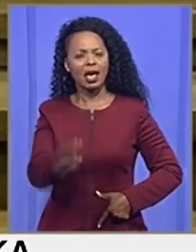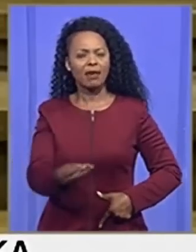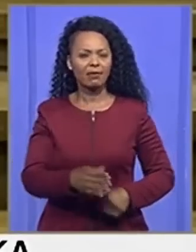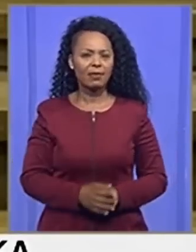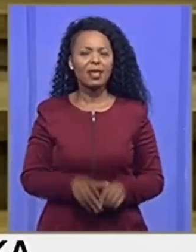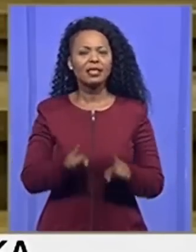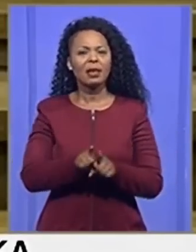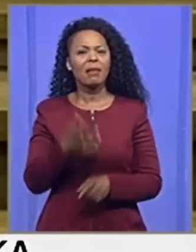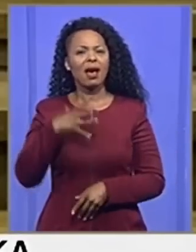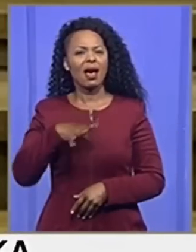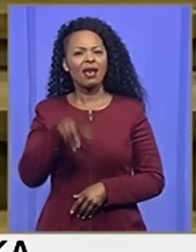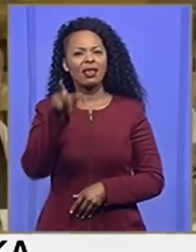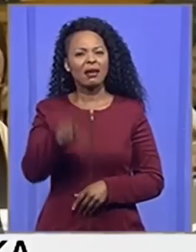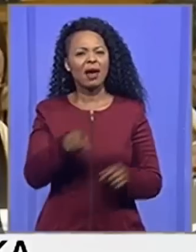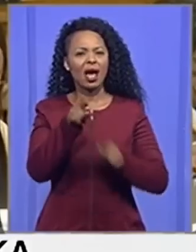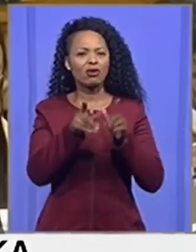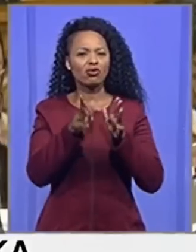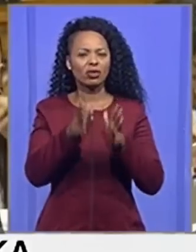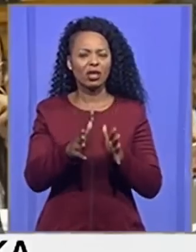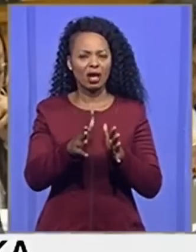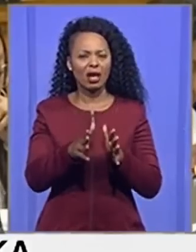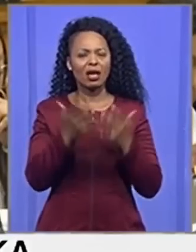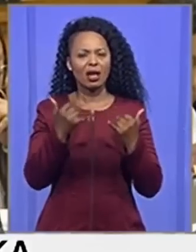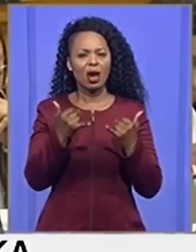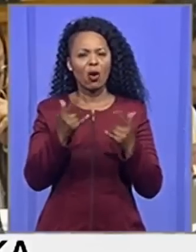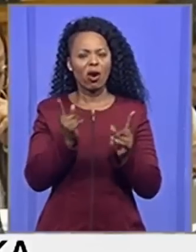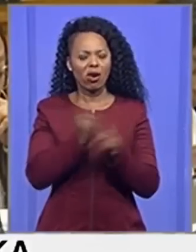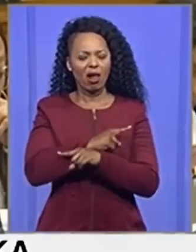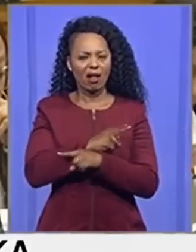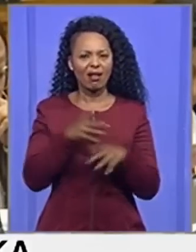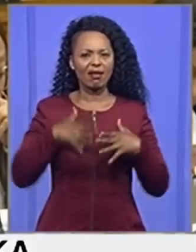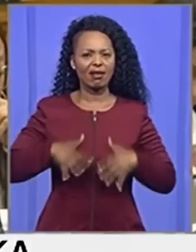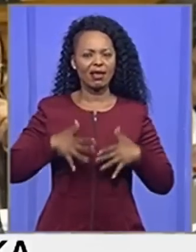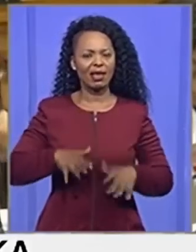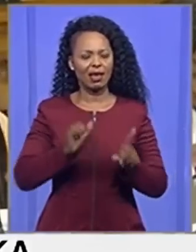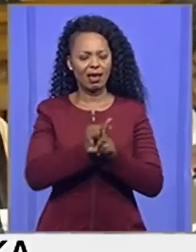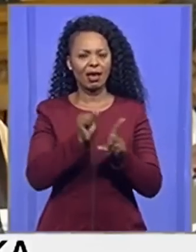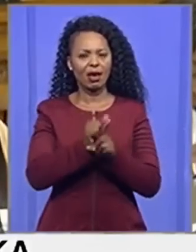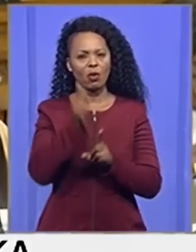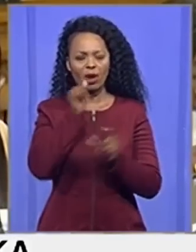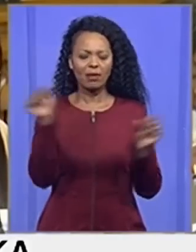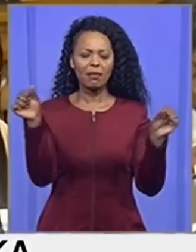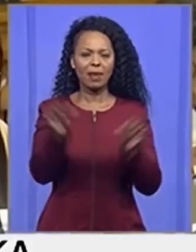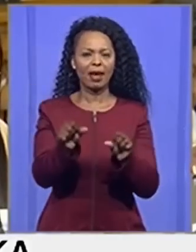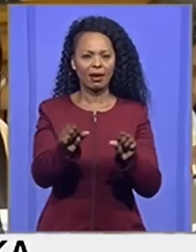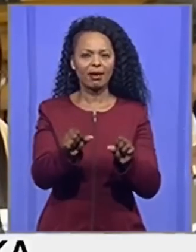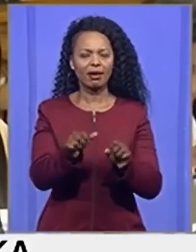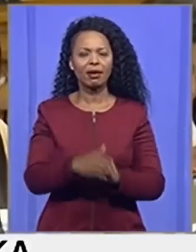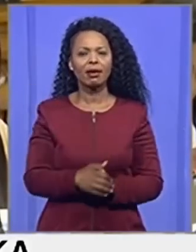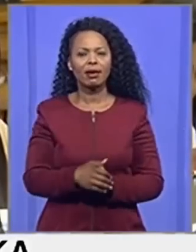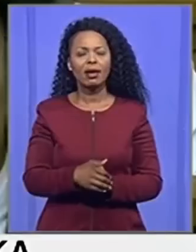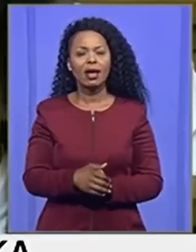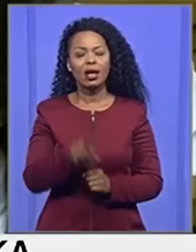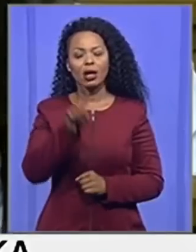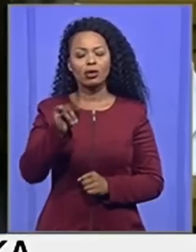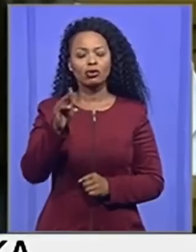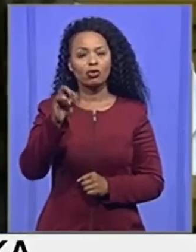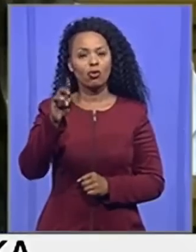o mongwe wa balatofatšwa a ilego a fetoša seaparo se sengwe sa gagwe ge a bua. Zungu o bolela gape